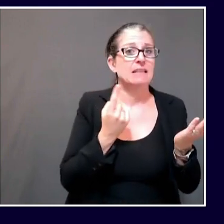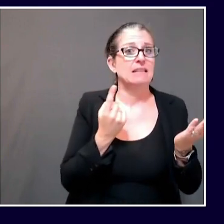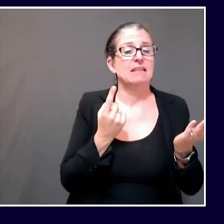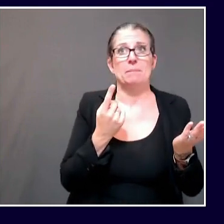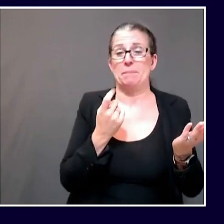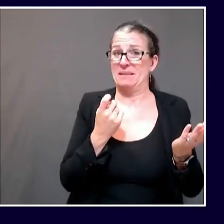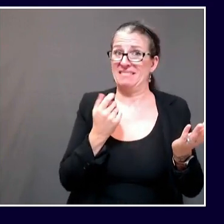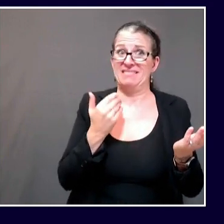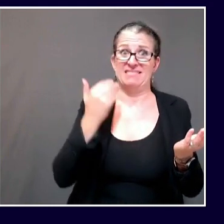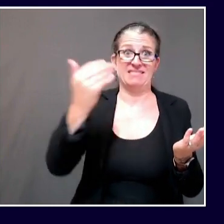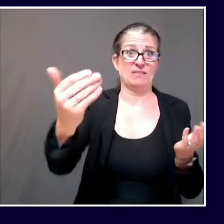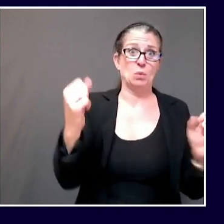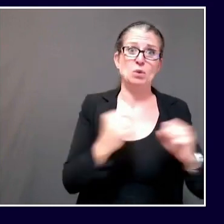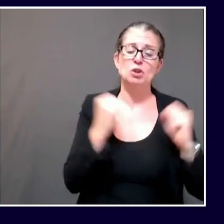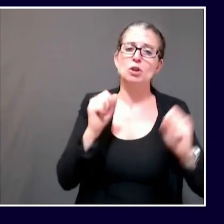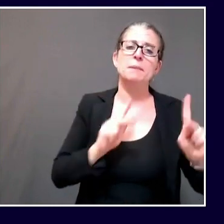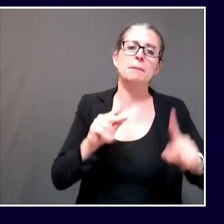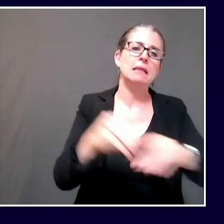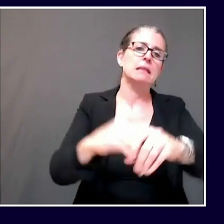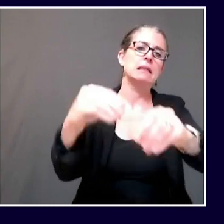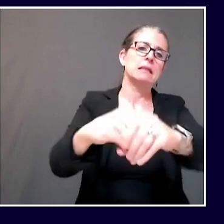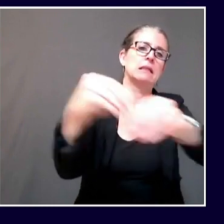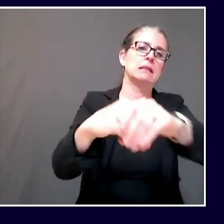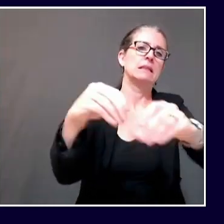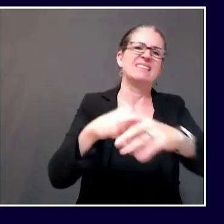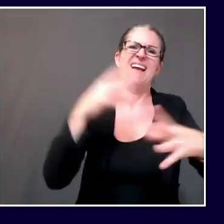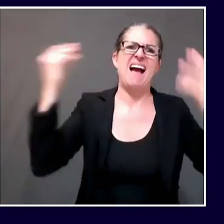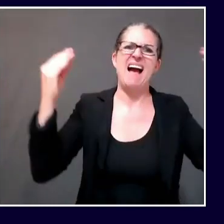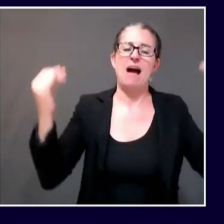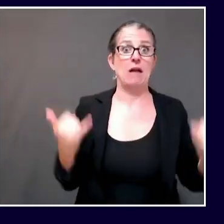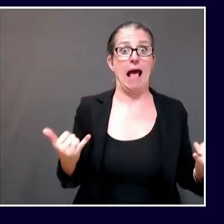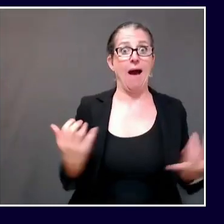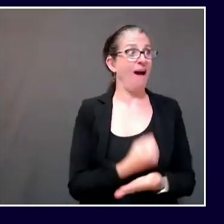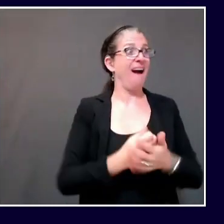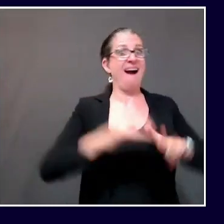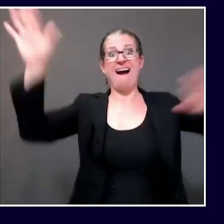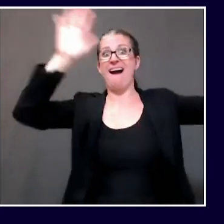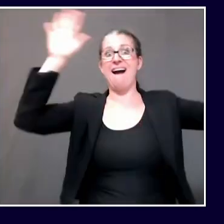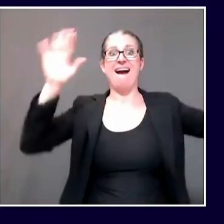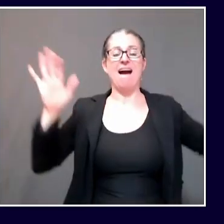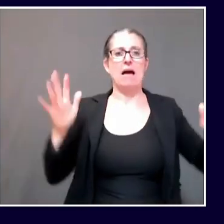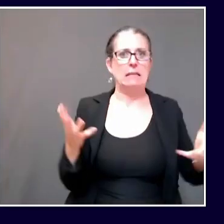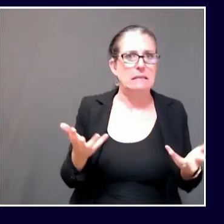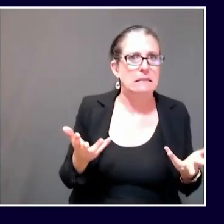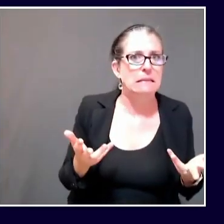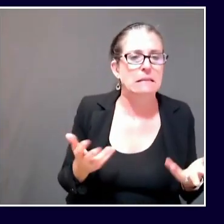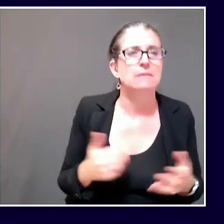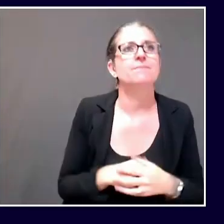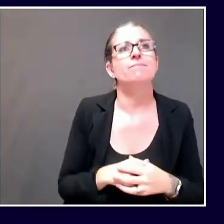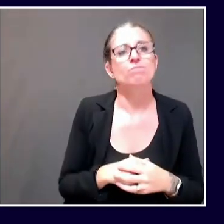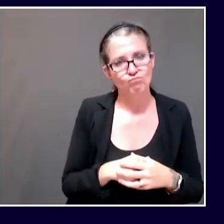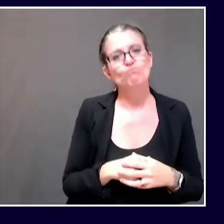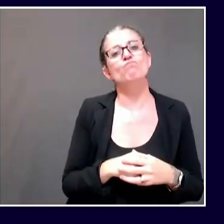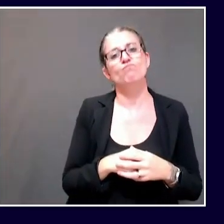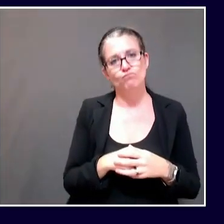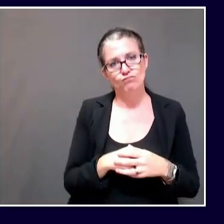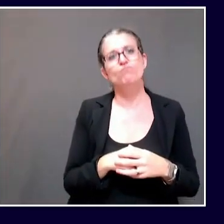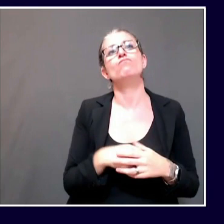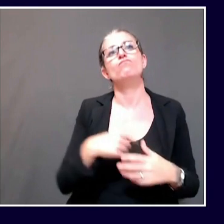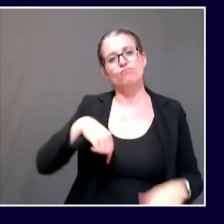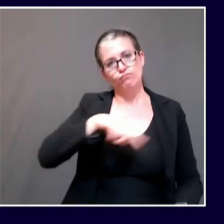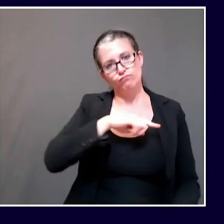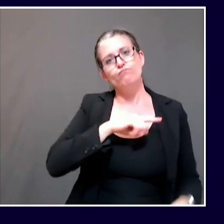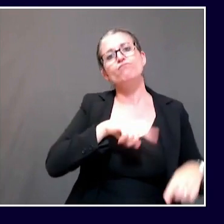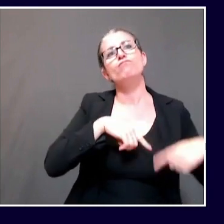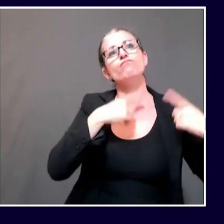types of situations that could come up? So we've been talking quite at length, not specifically about any one